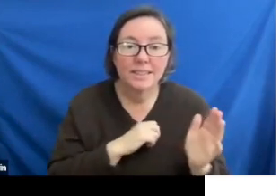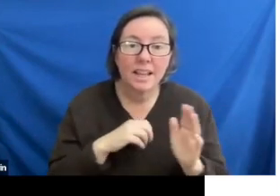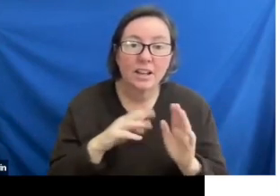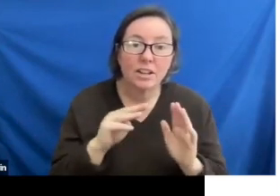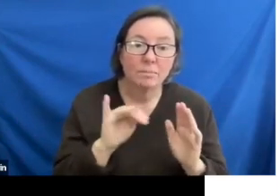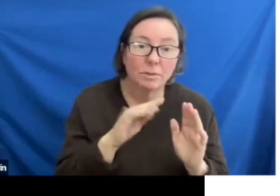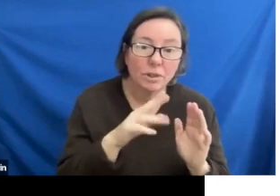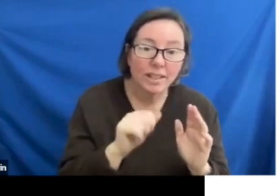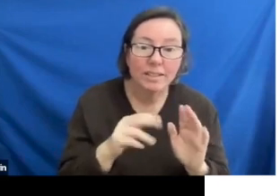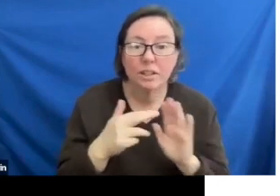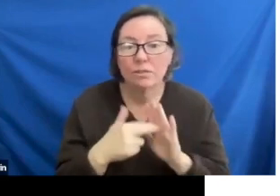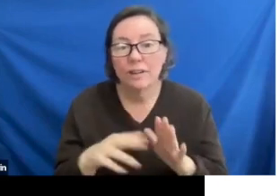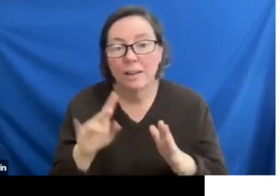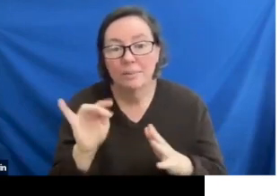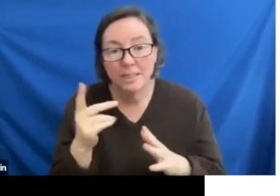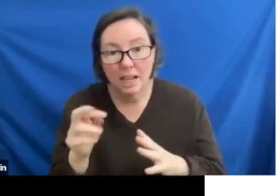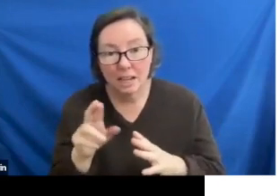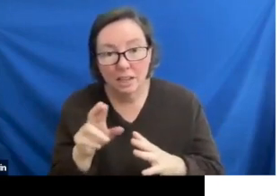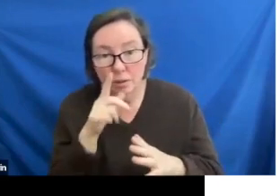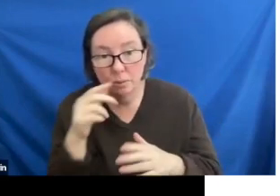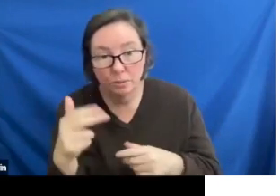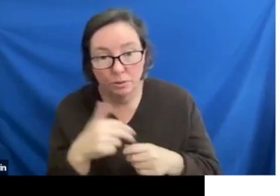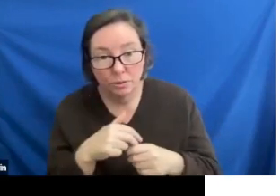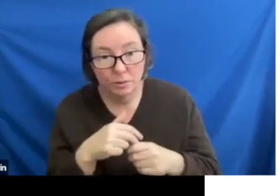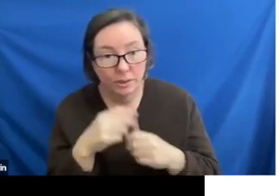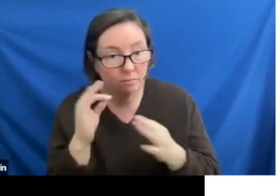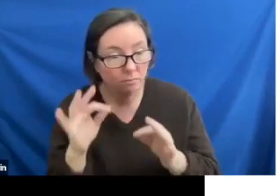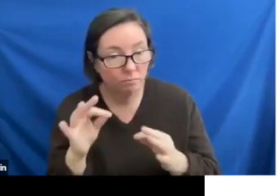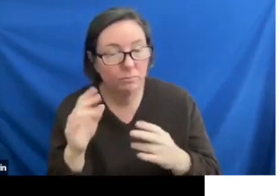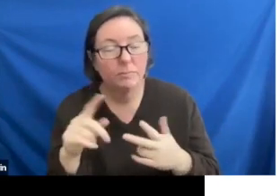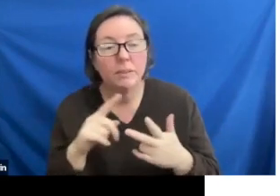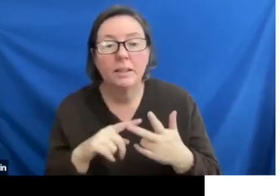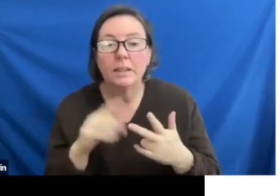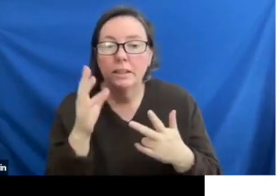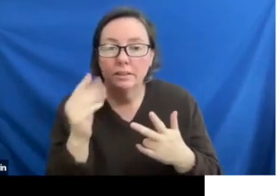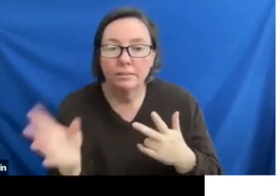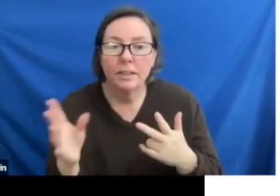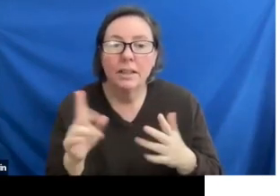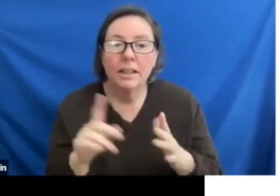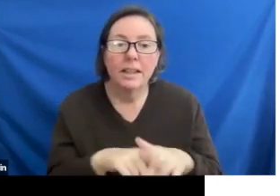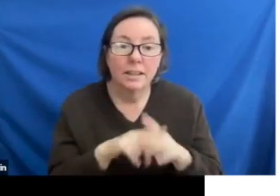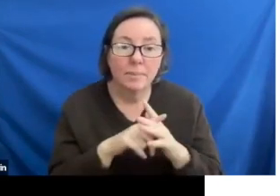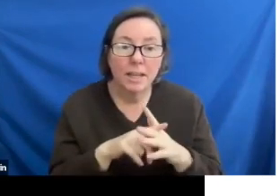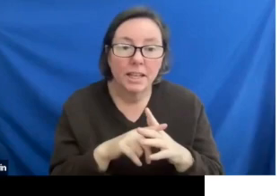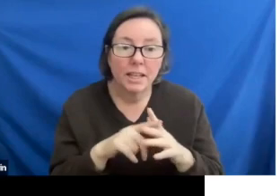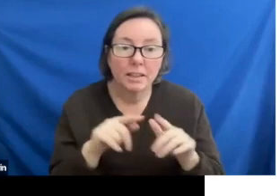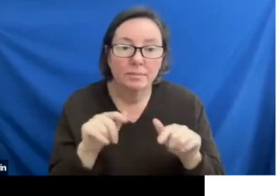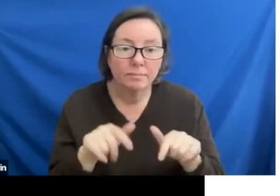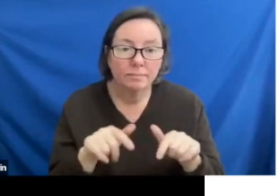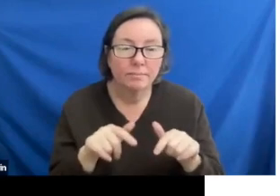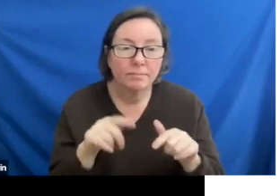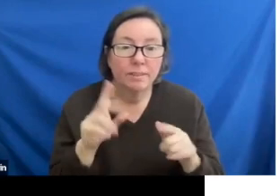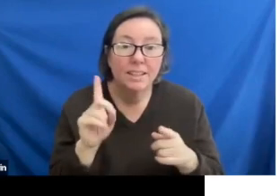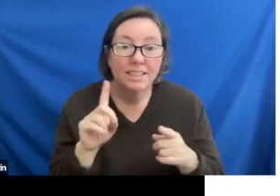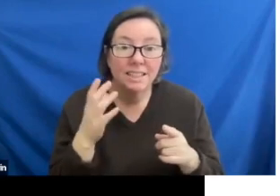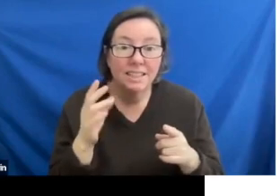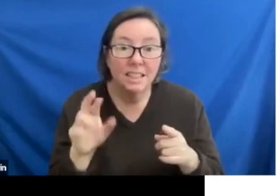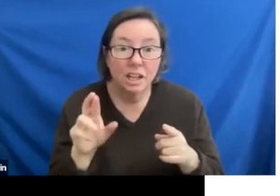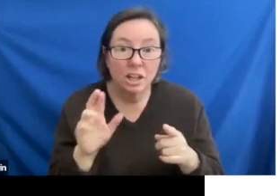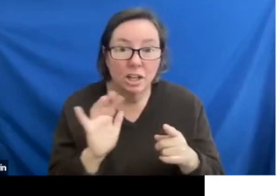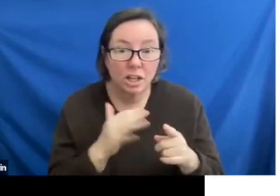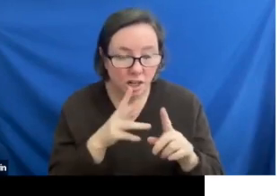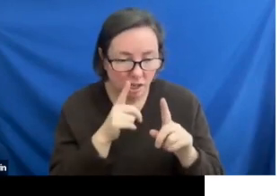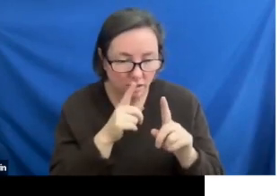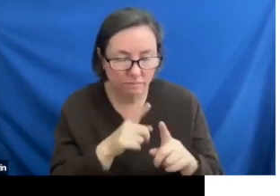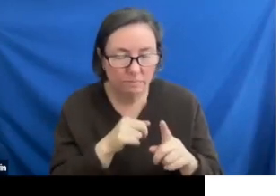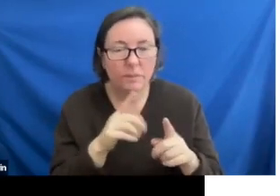for joining as well. I'll just say this at the beginning. At DCR, our work is really focused